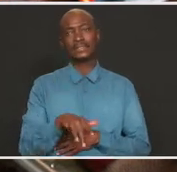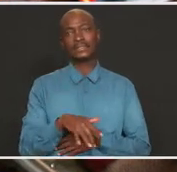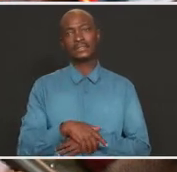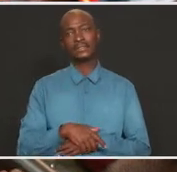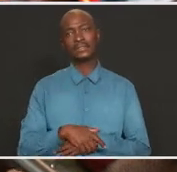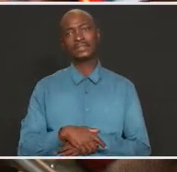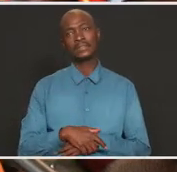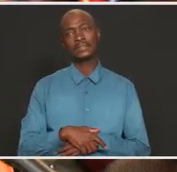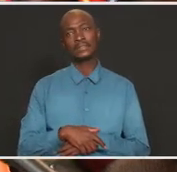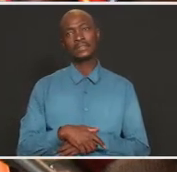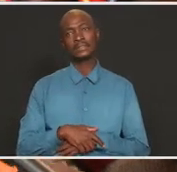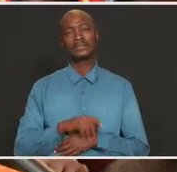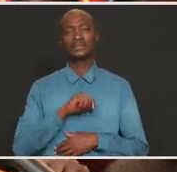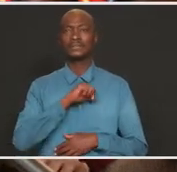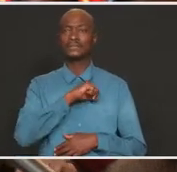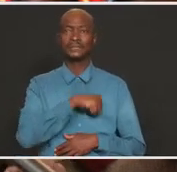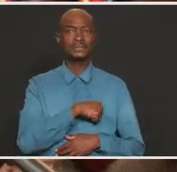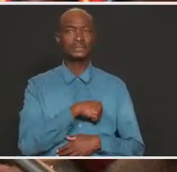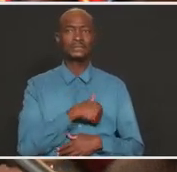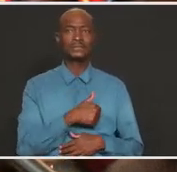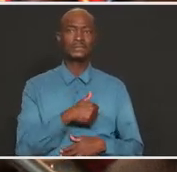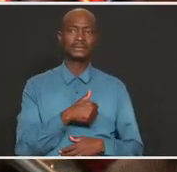Hey Google